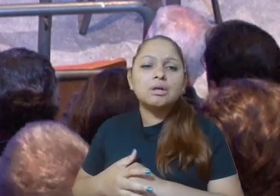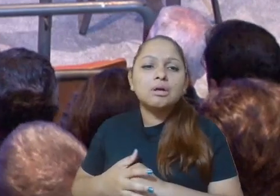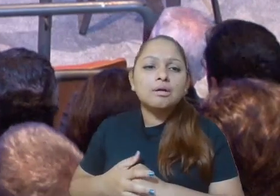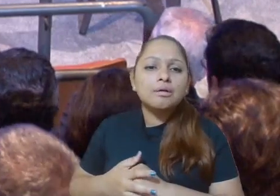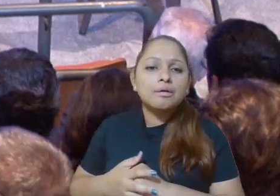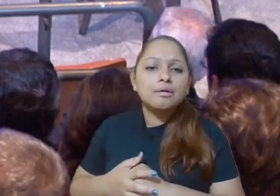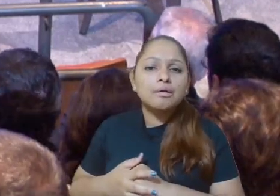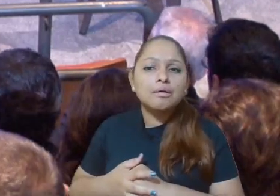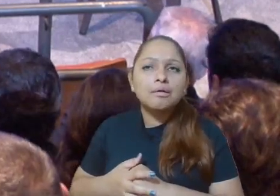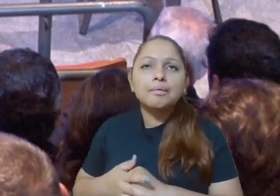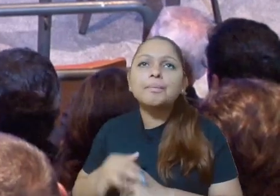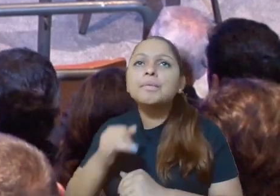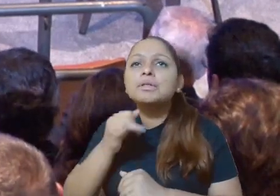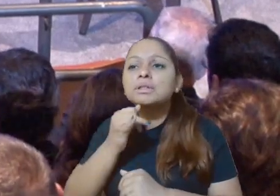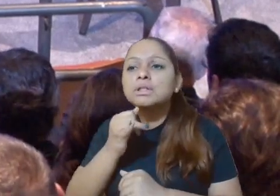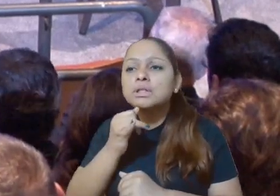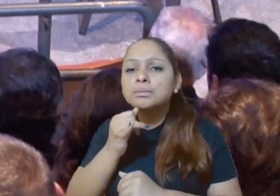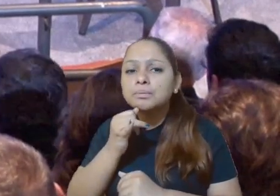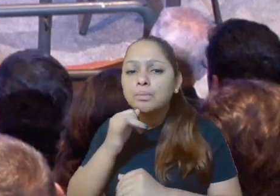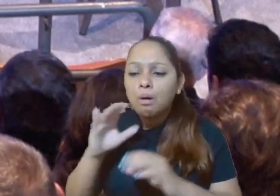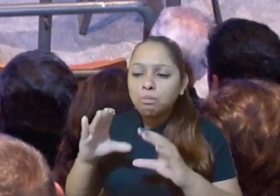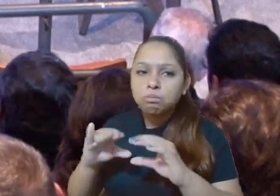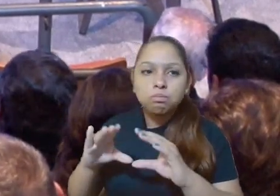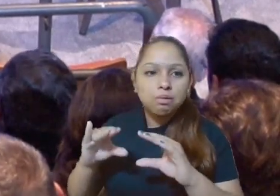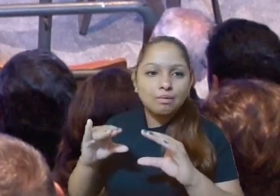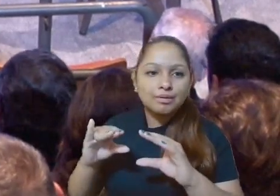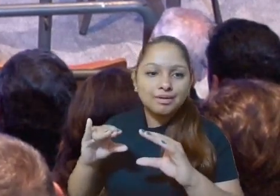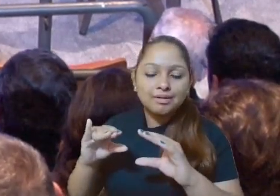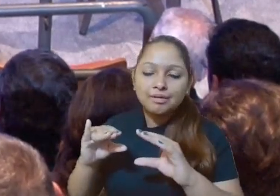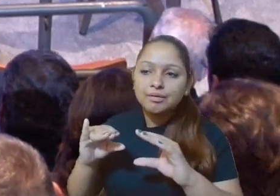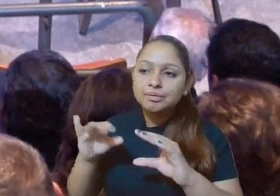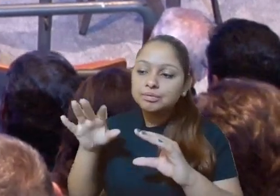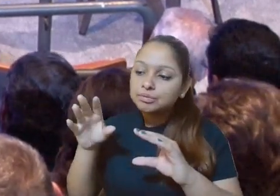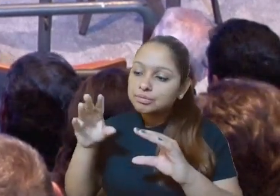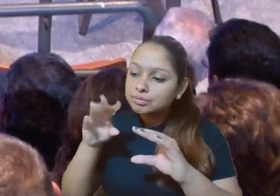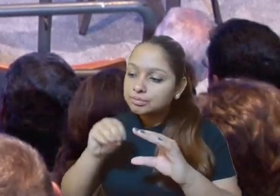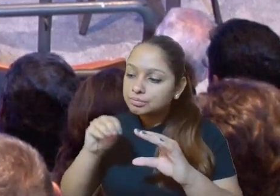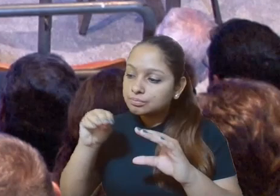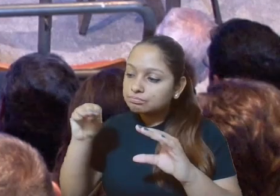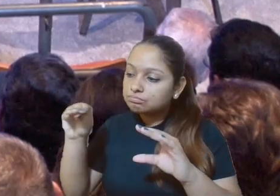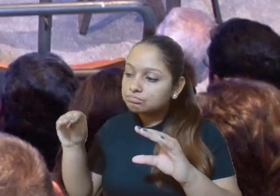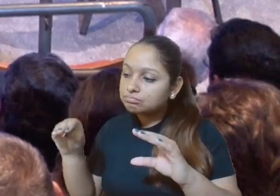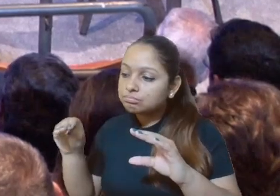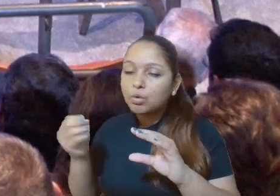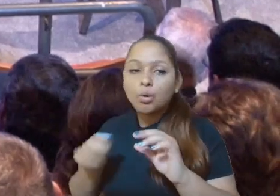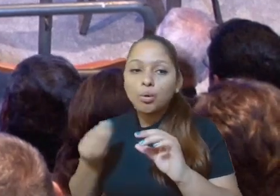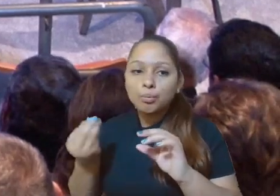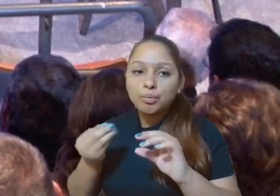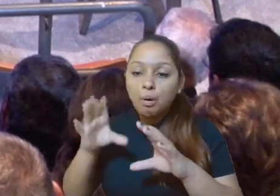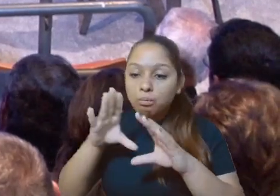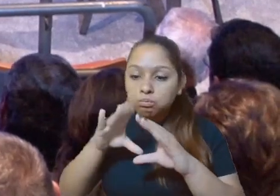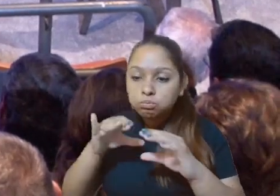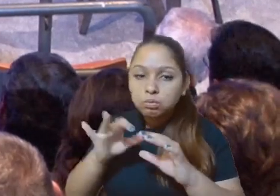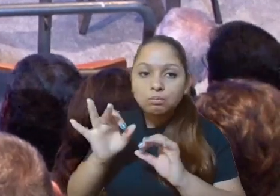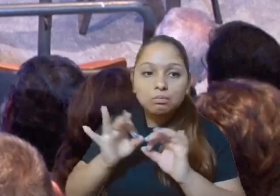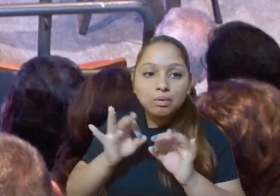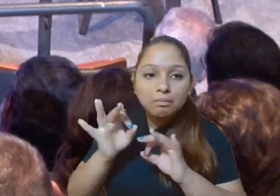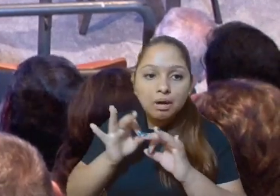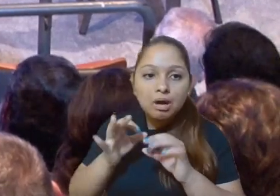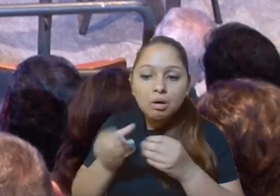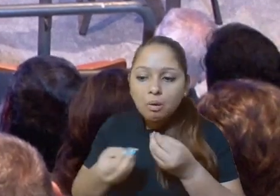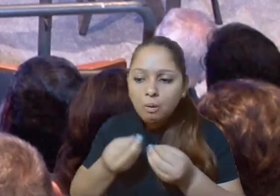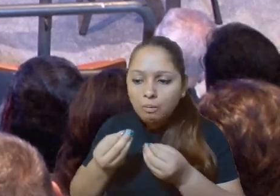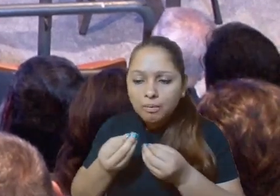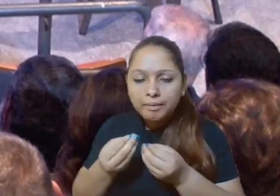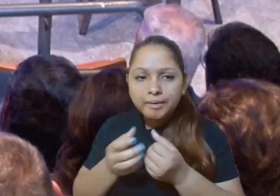I replicate cotton in a lab, or how can I grow cotton on a lab in the molecular level?